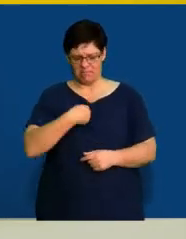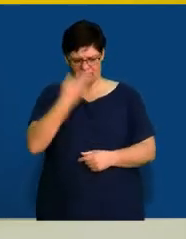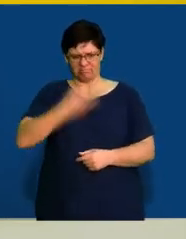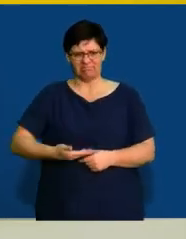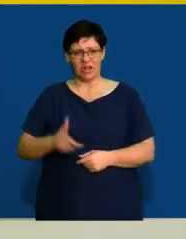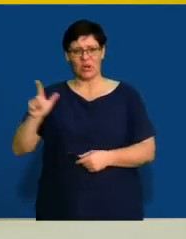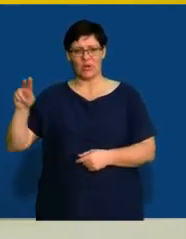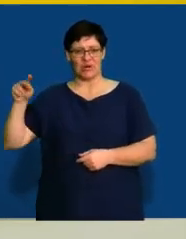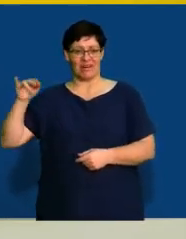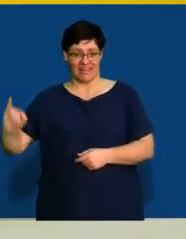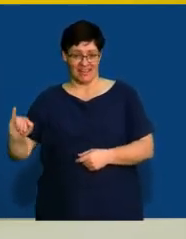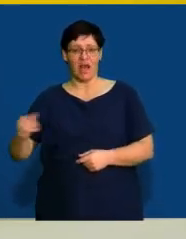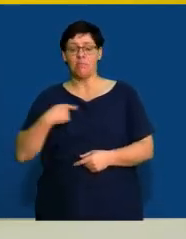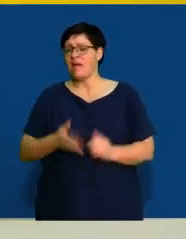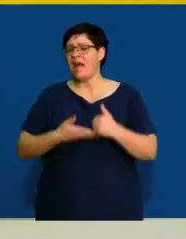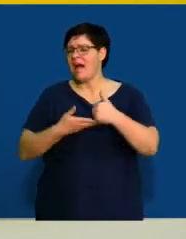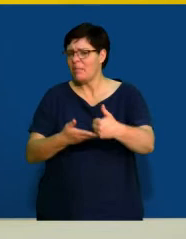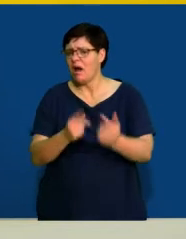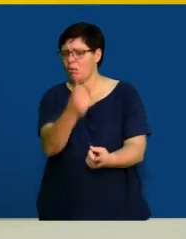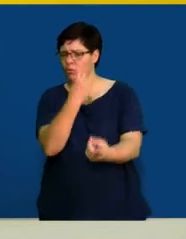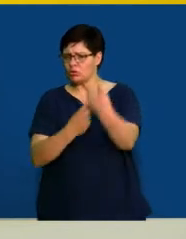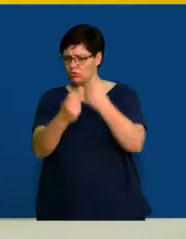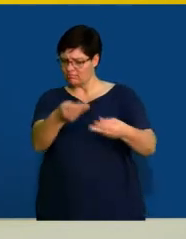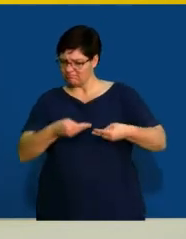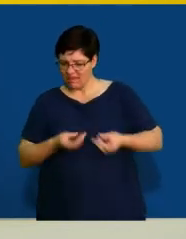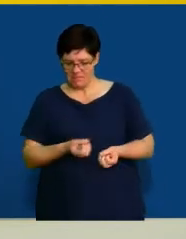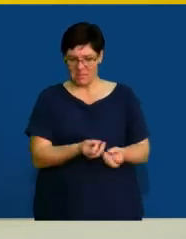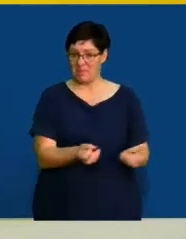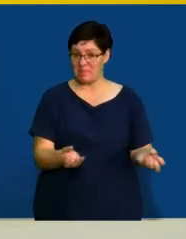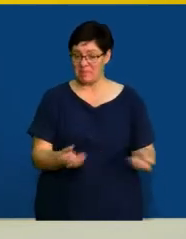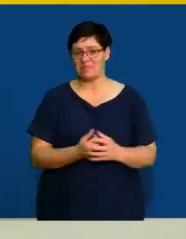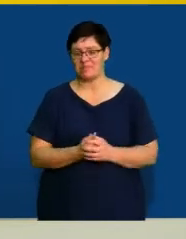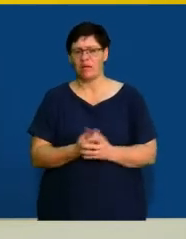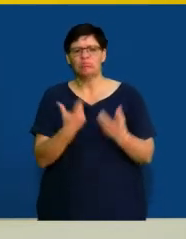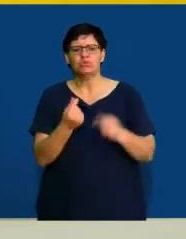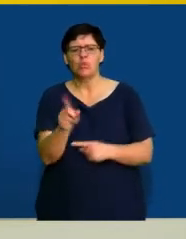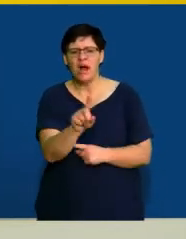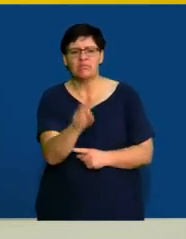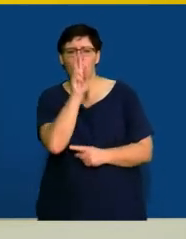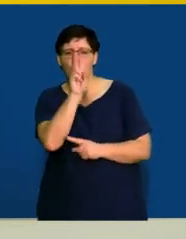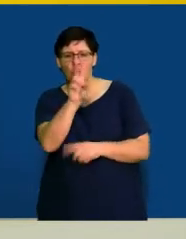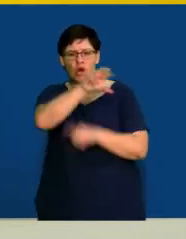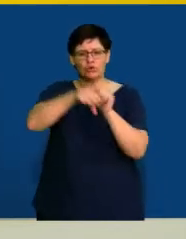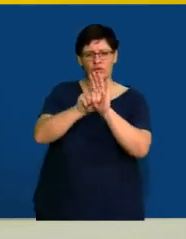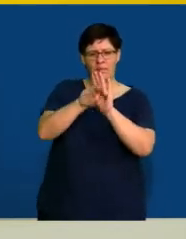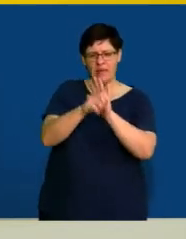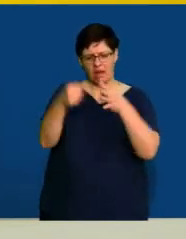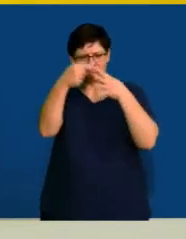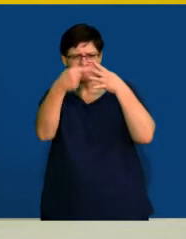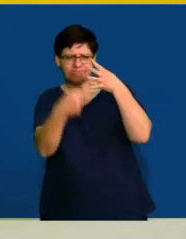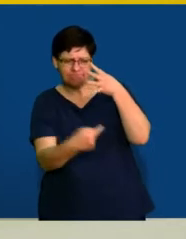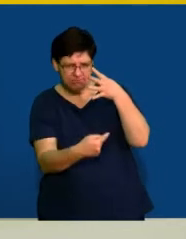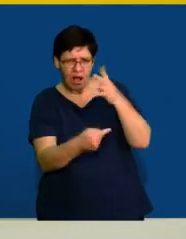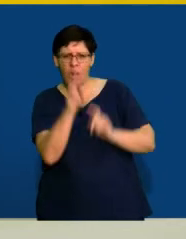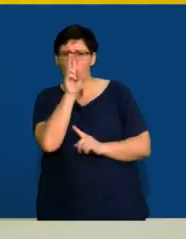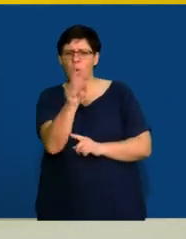I'll be assisting you to get all of your questions through to us. All you need to do is hit us up on all of our social media platforms. Just search